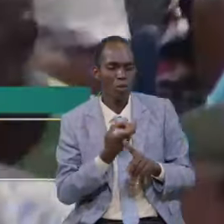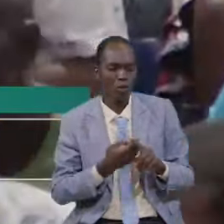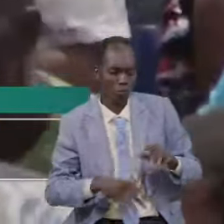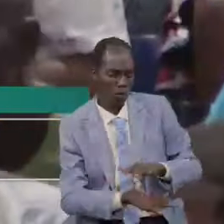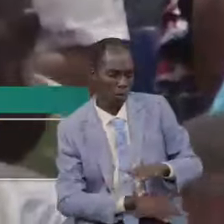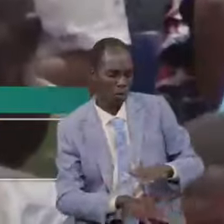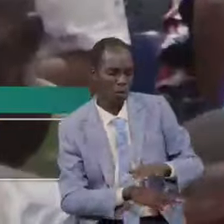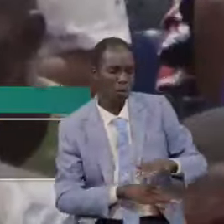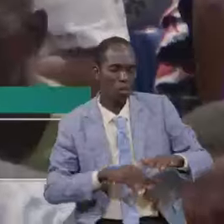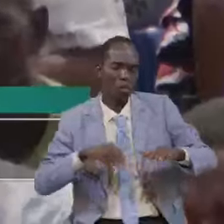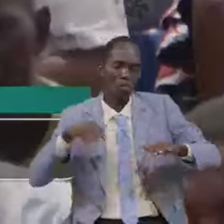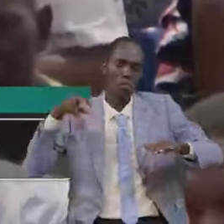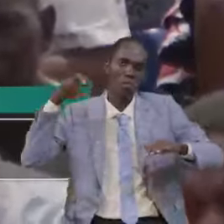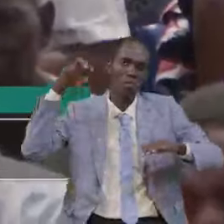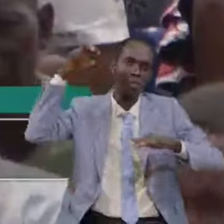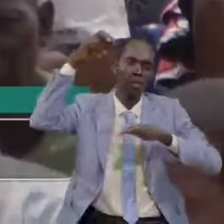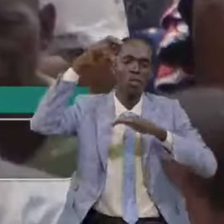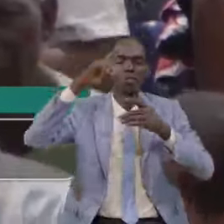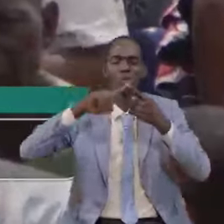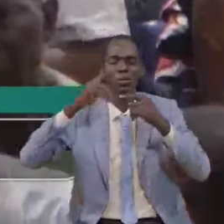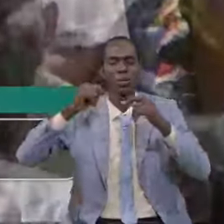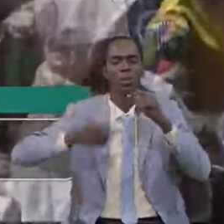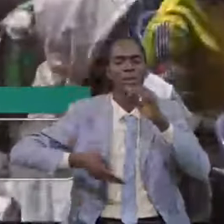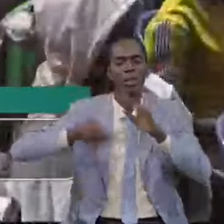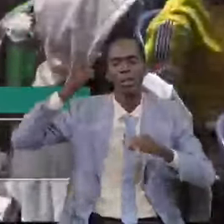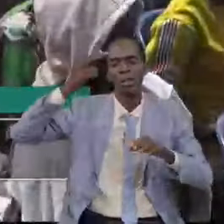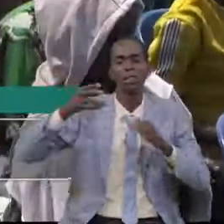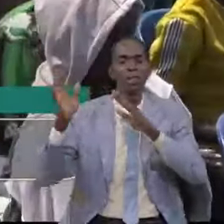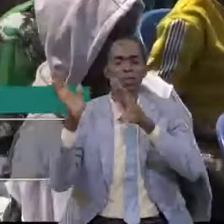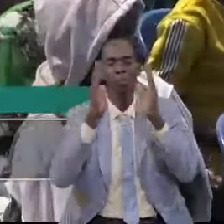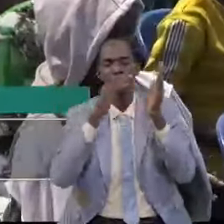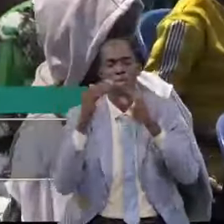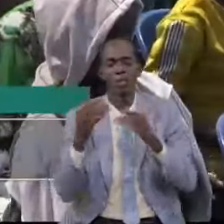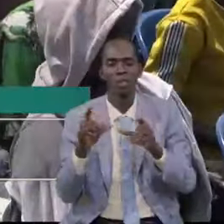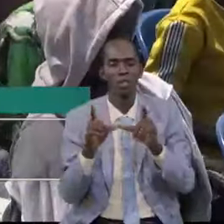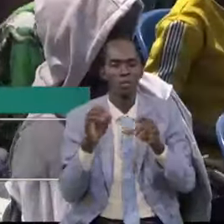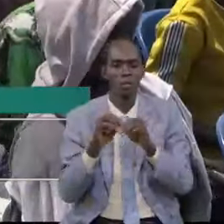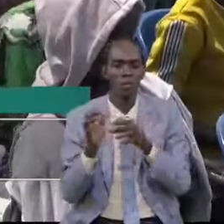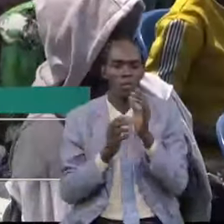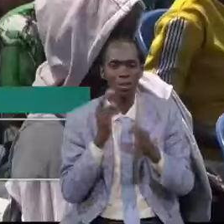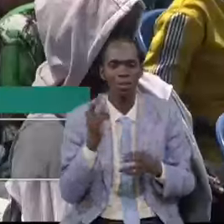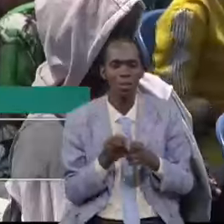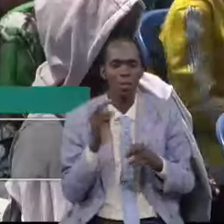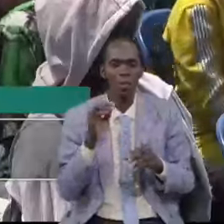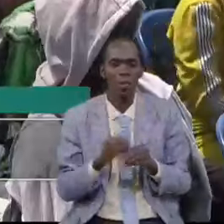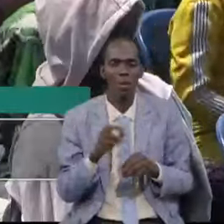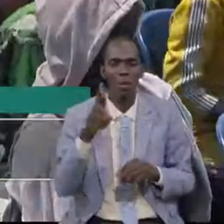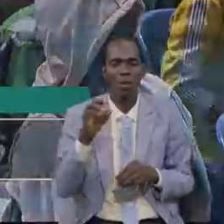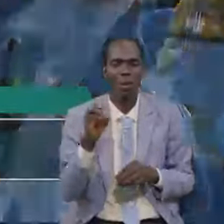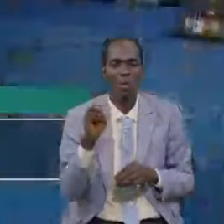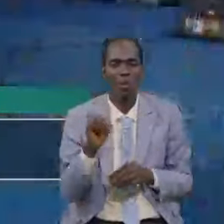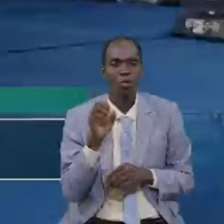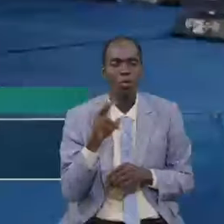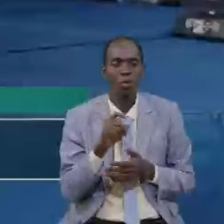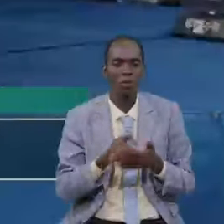level in Jesus' name. That's why it says in Romans chapter 12, reading from verse 1, it says, I beseech